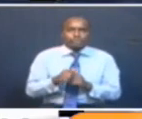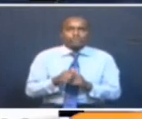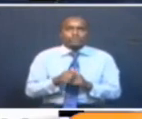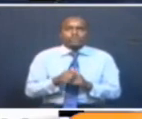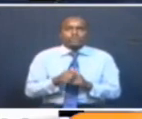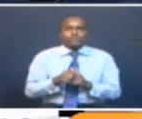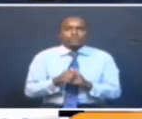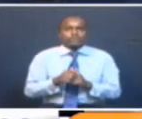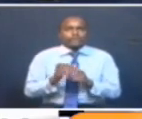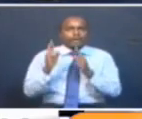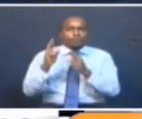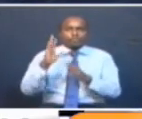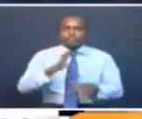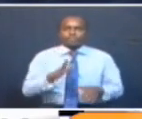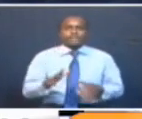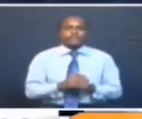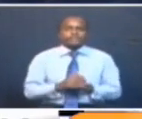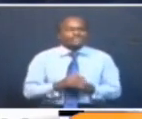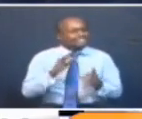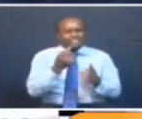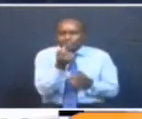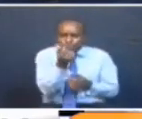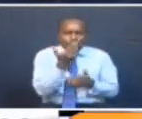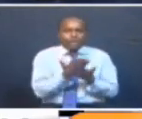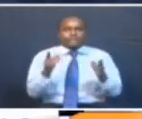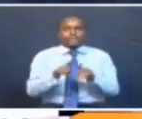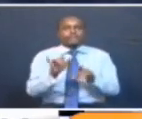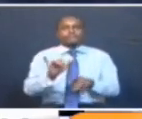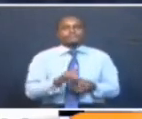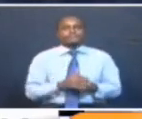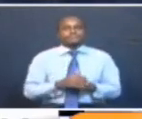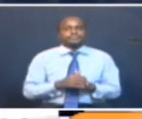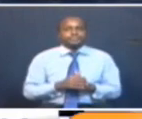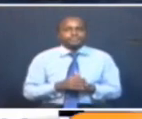you'll be well. You know, that much. Yeah. You can.